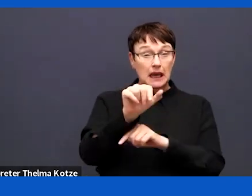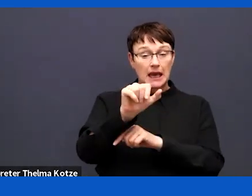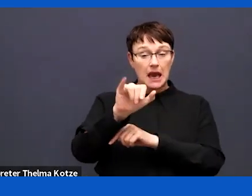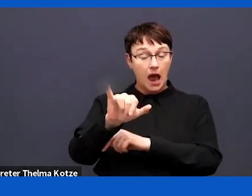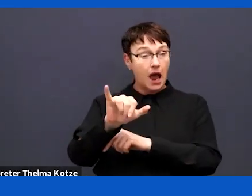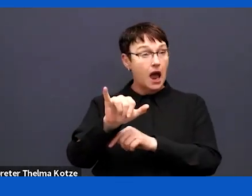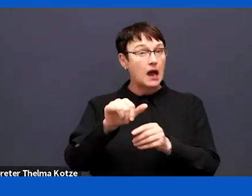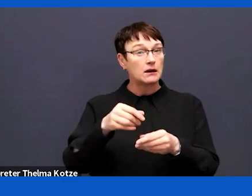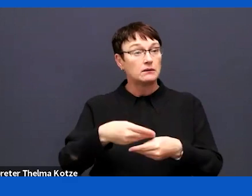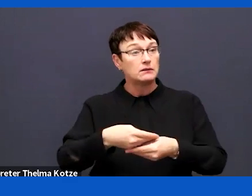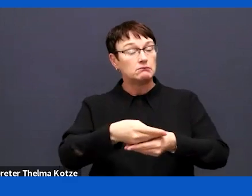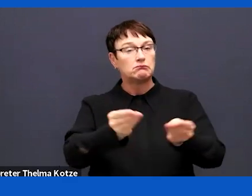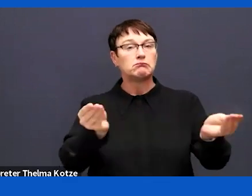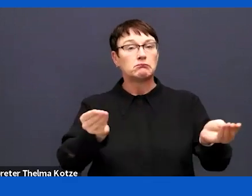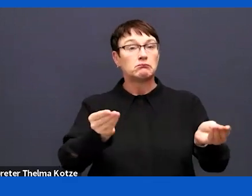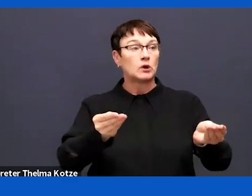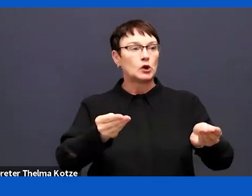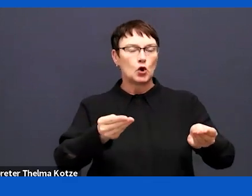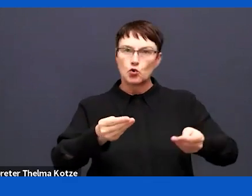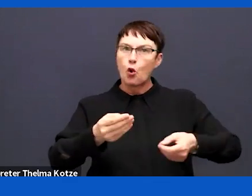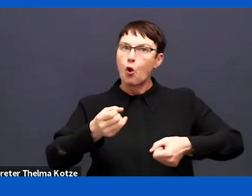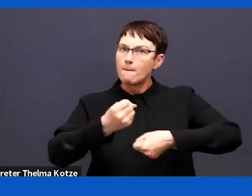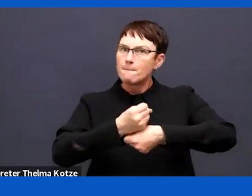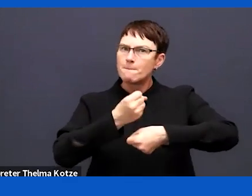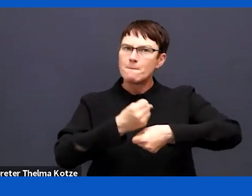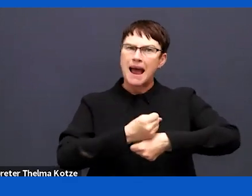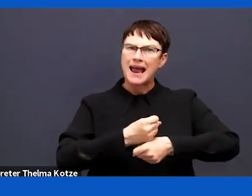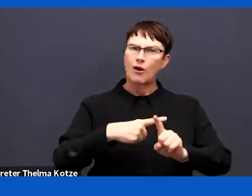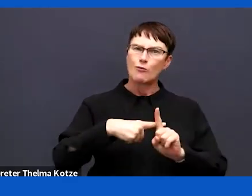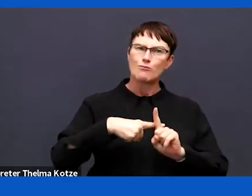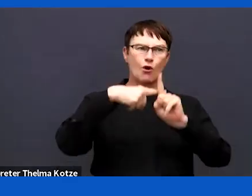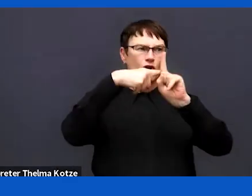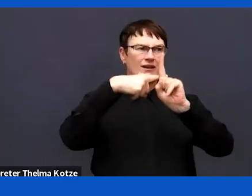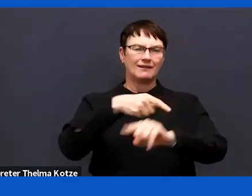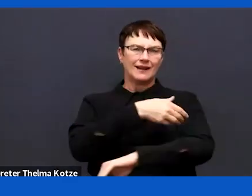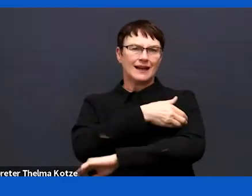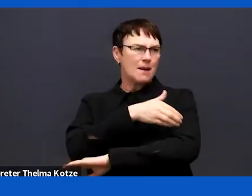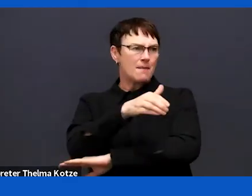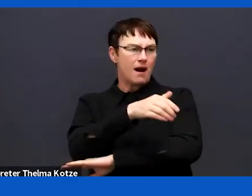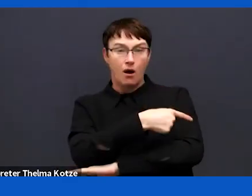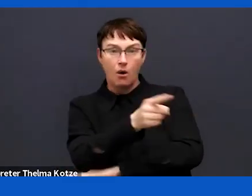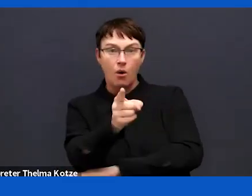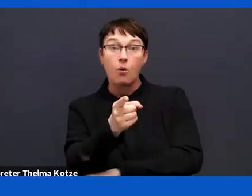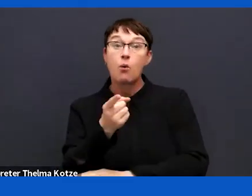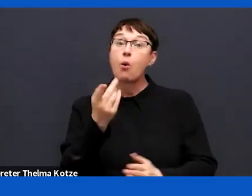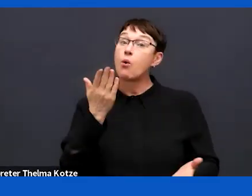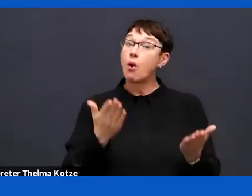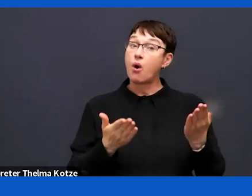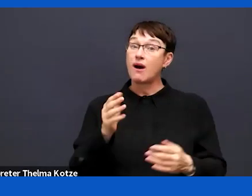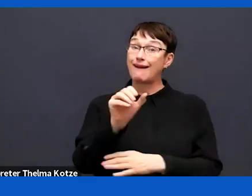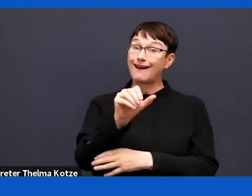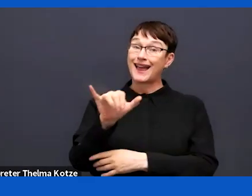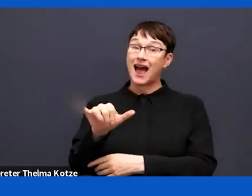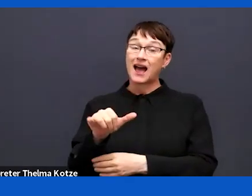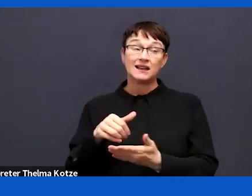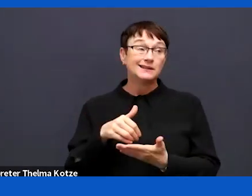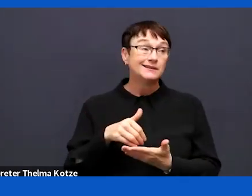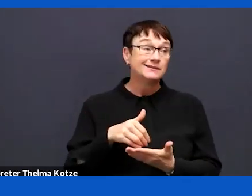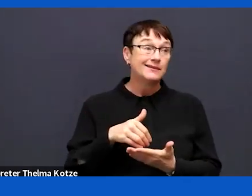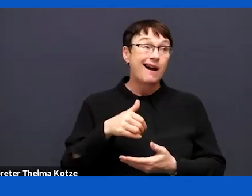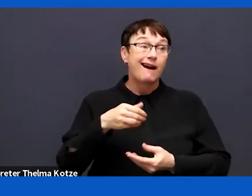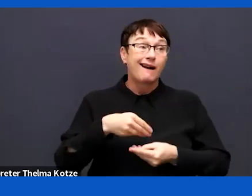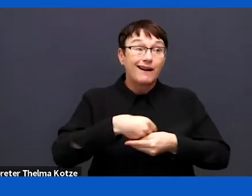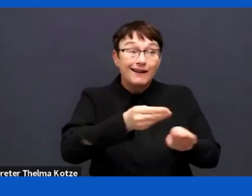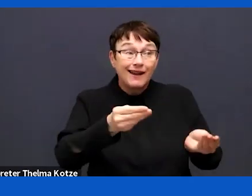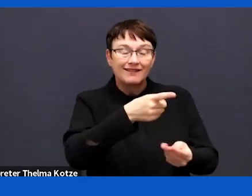put constraints on people? That's the very high of that. But I think within there, there's lots